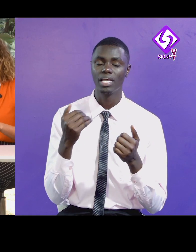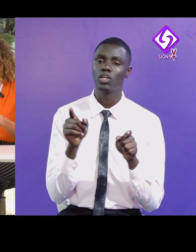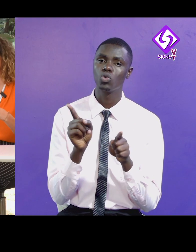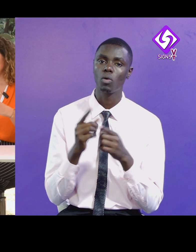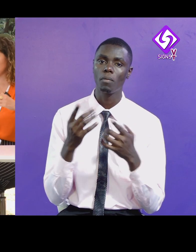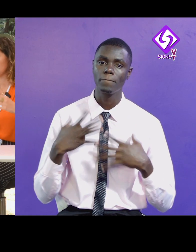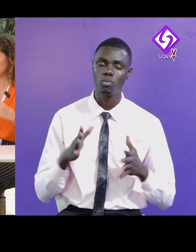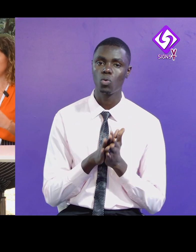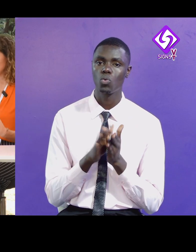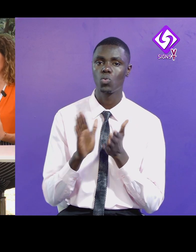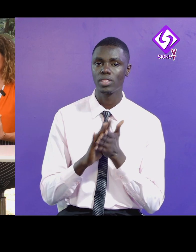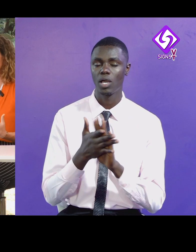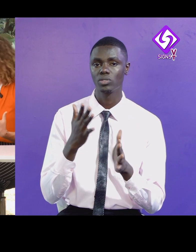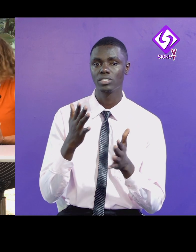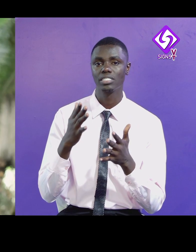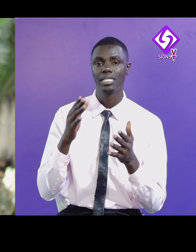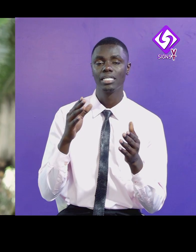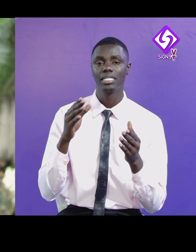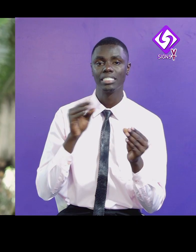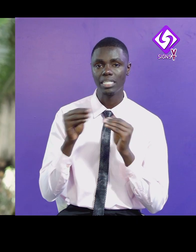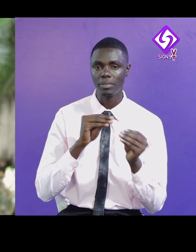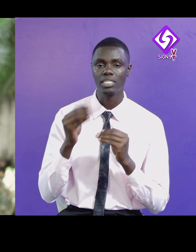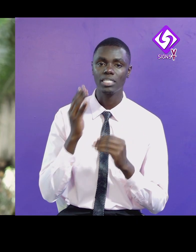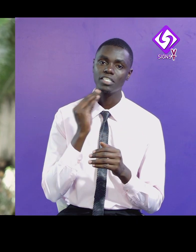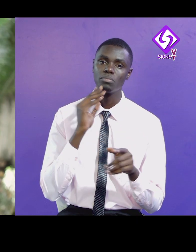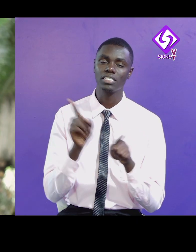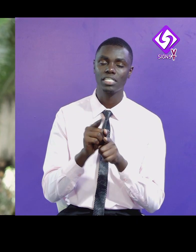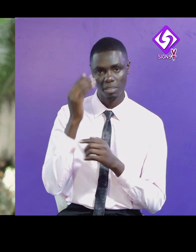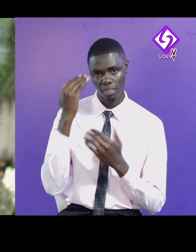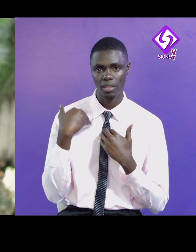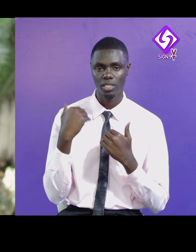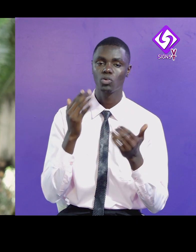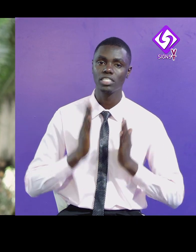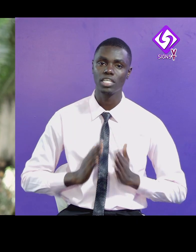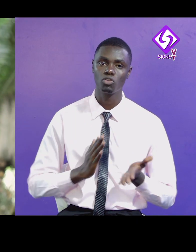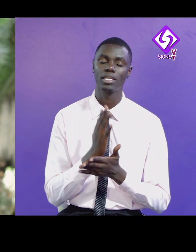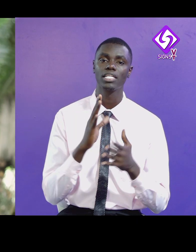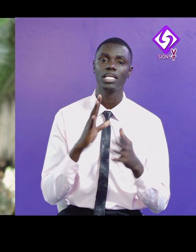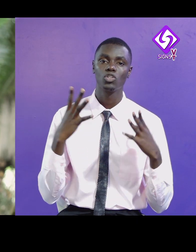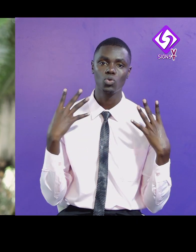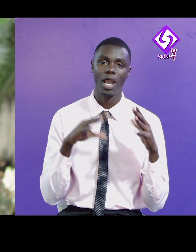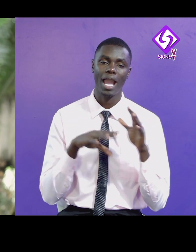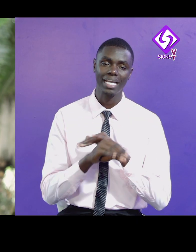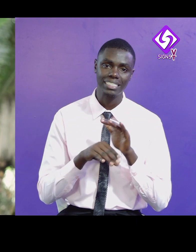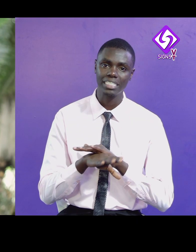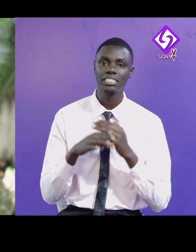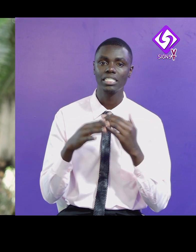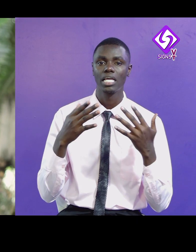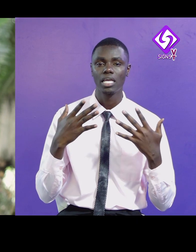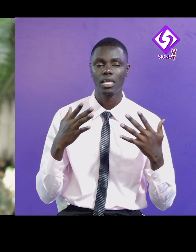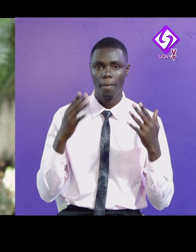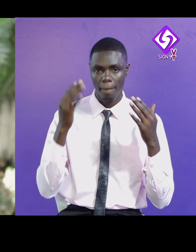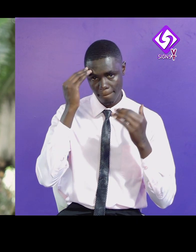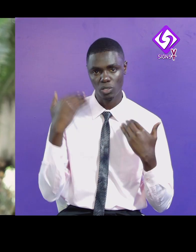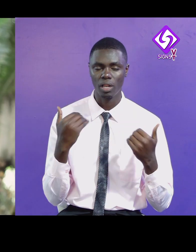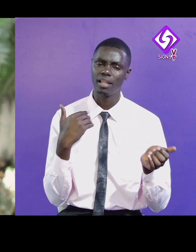without disabilities. So it's a human right to be able to access mental health services no matter what your